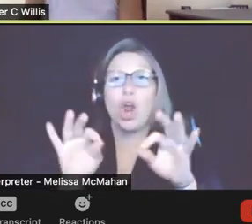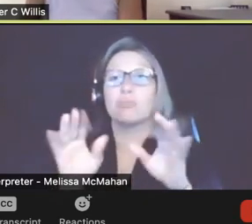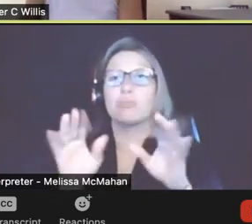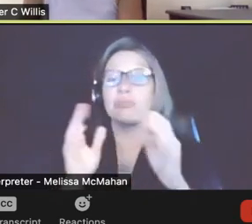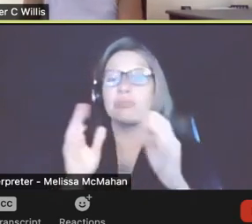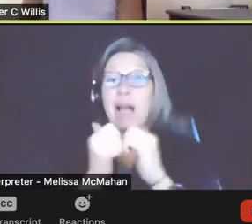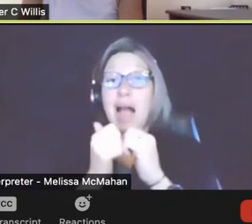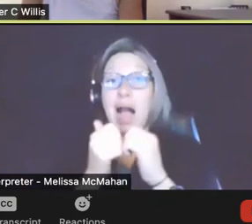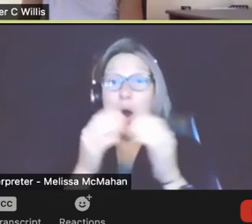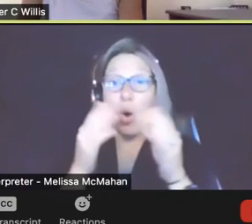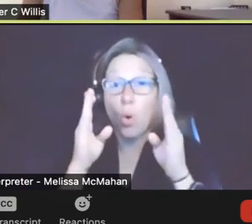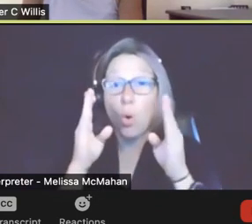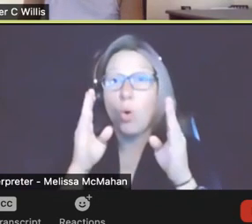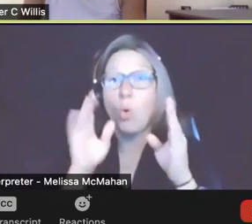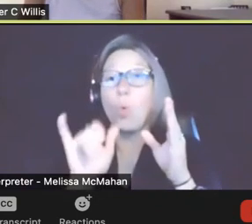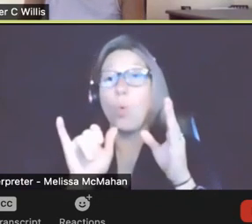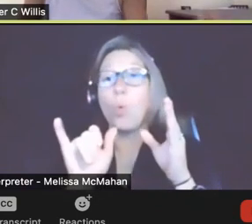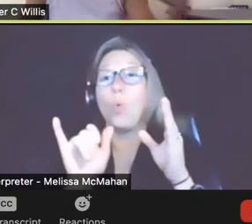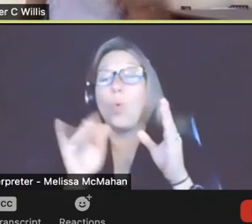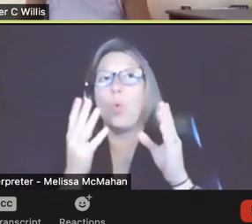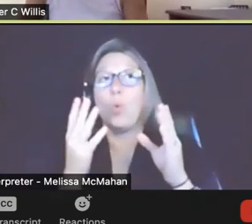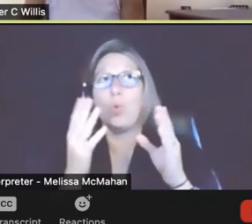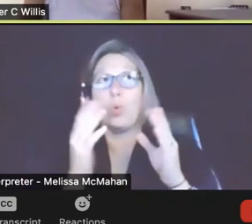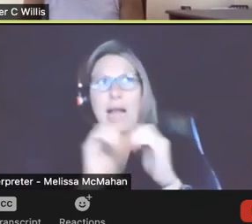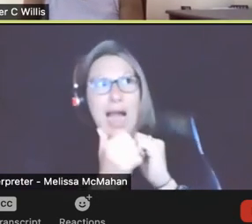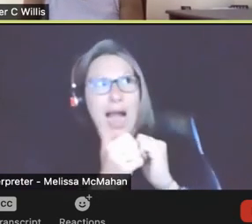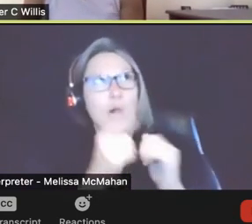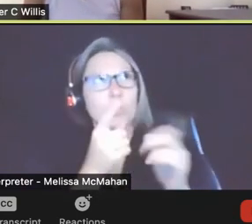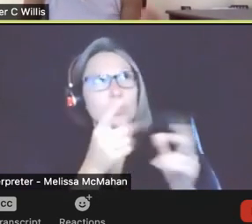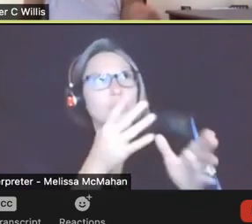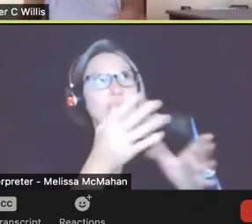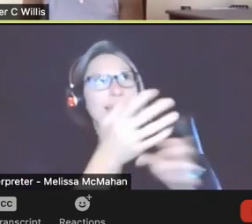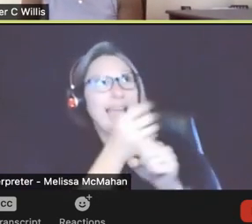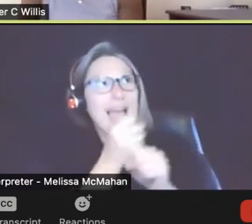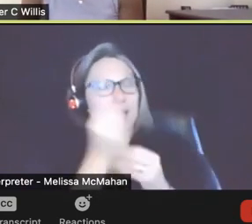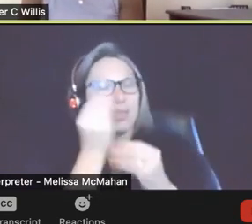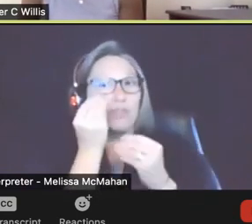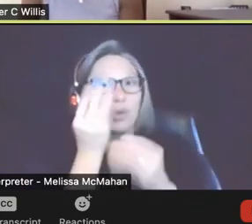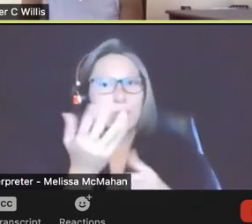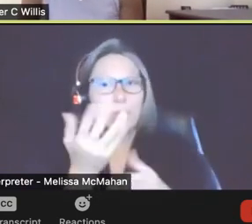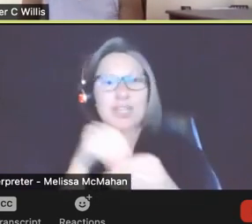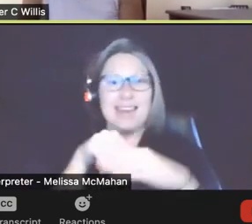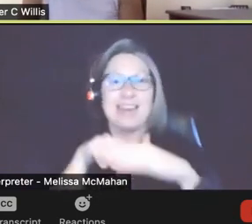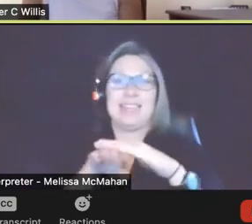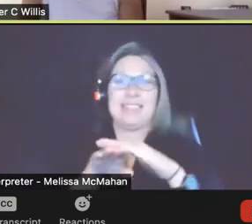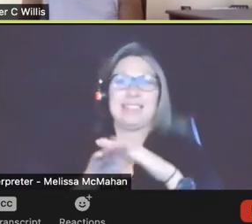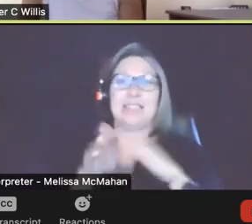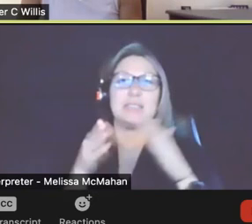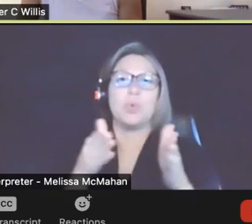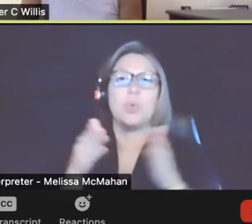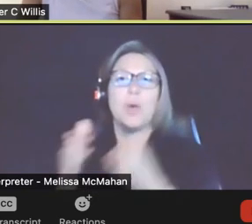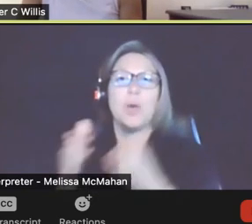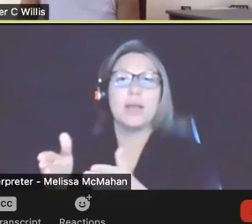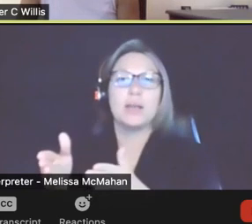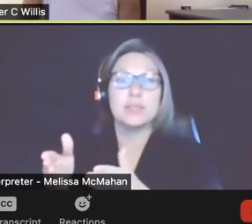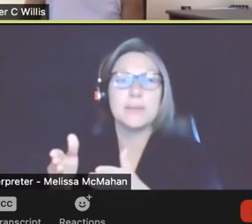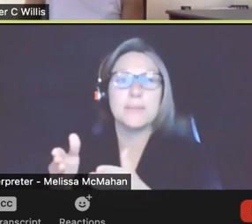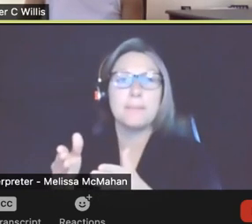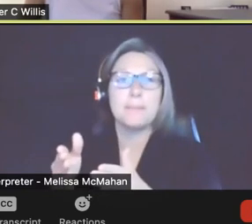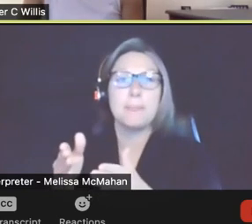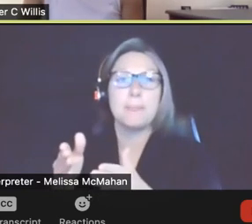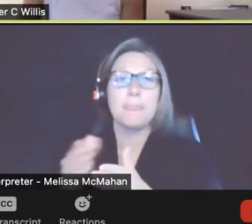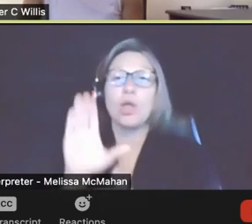or a tactile modality of language, just how to receive information in an accessible manner. And core vocabulary that we're